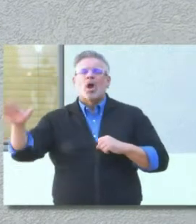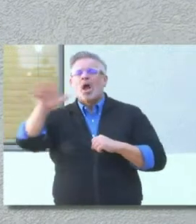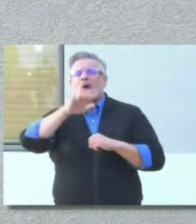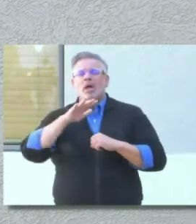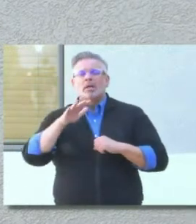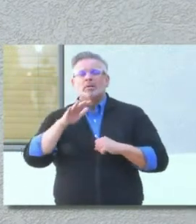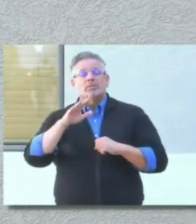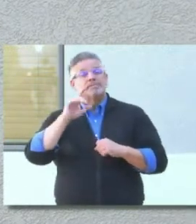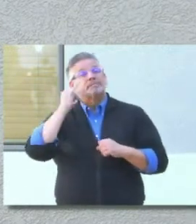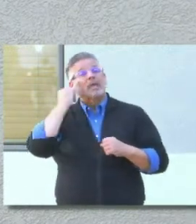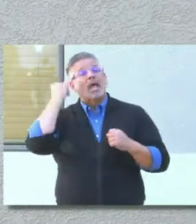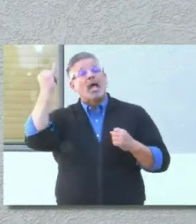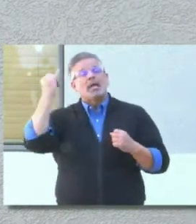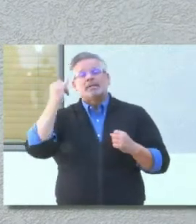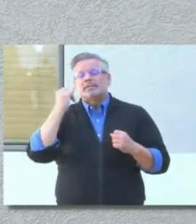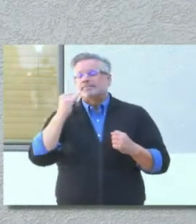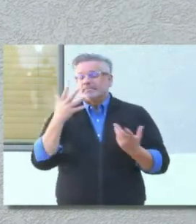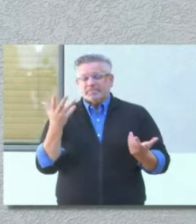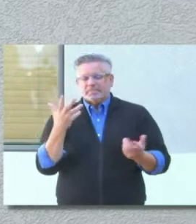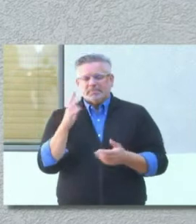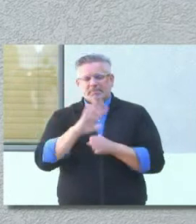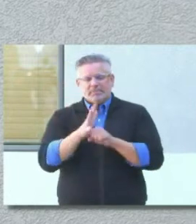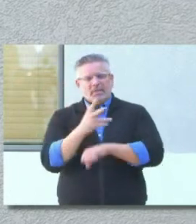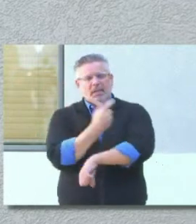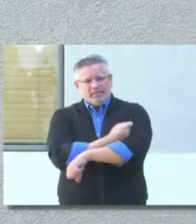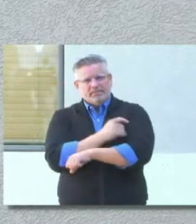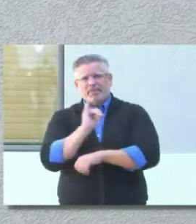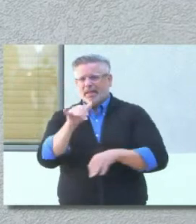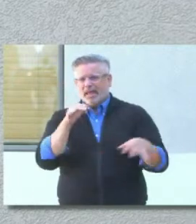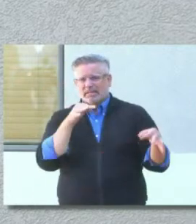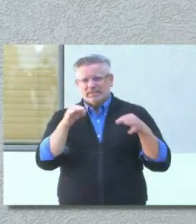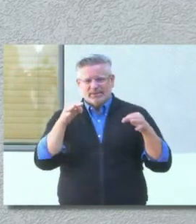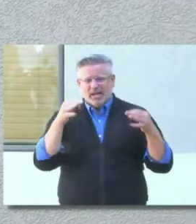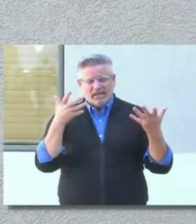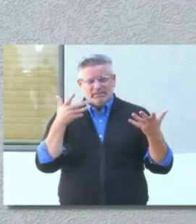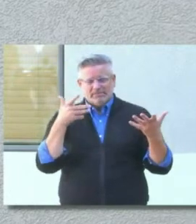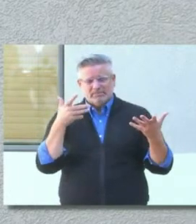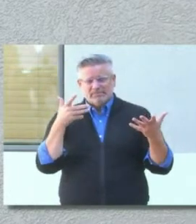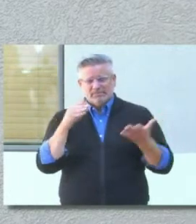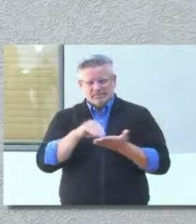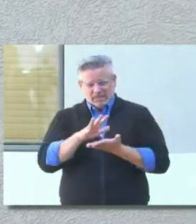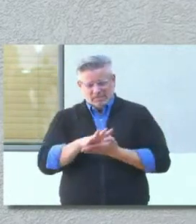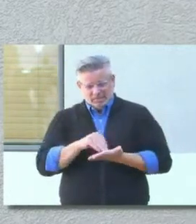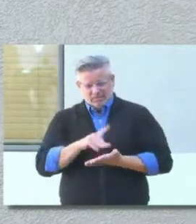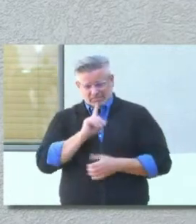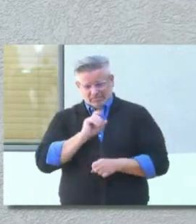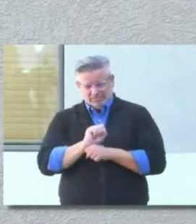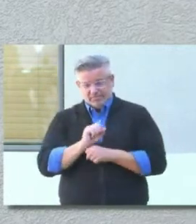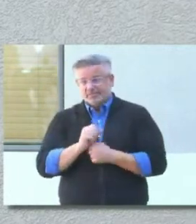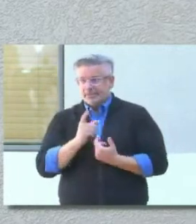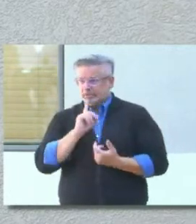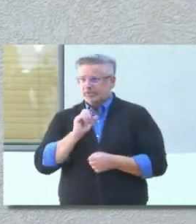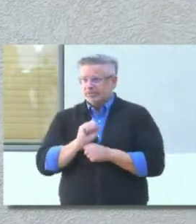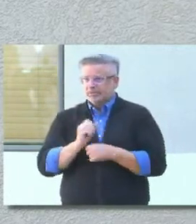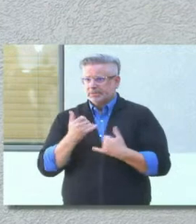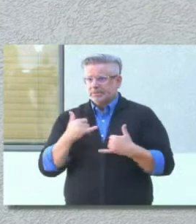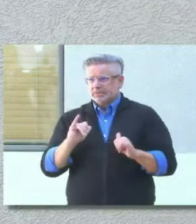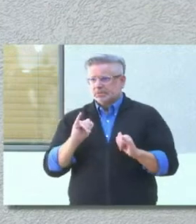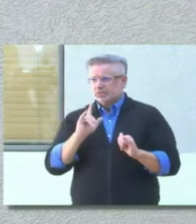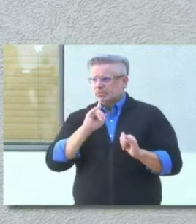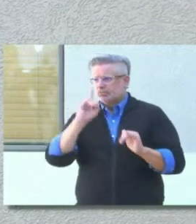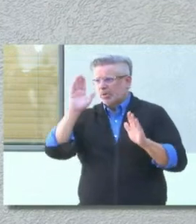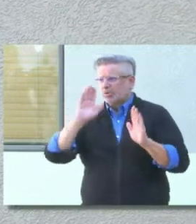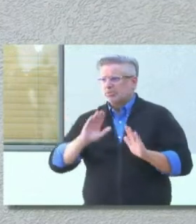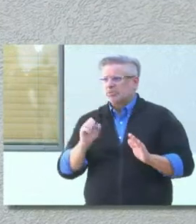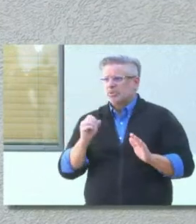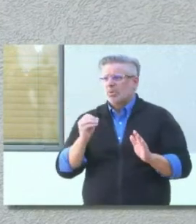of vaccination misinformation is pretty well defined and documented, and it's alive and well in this case. It's just rather extraordinary.